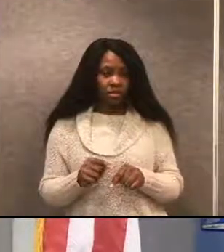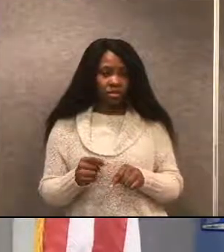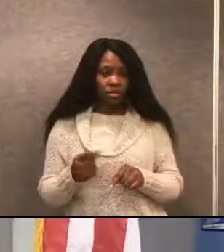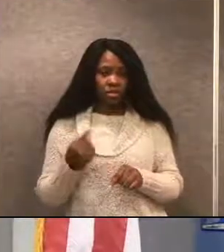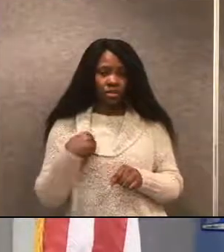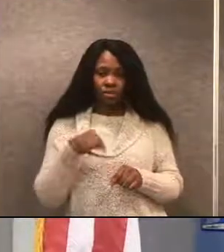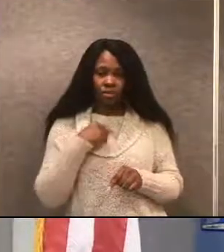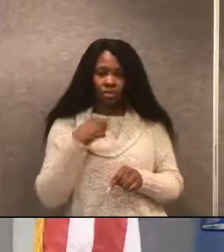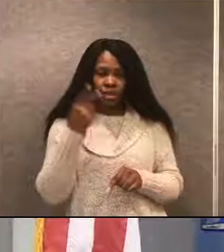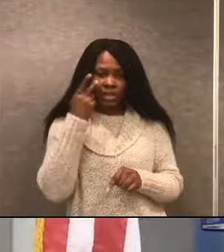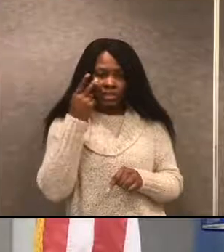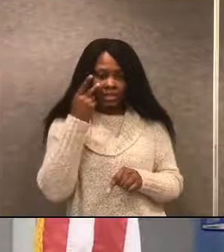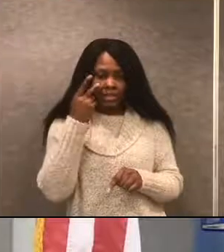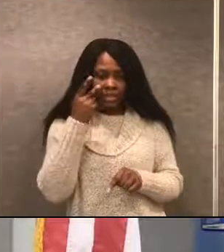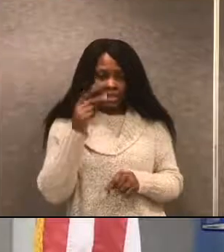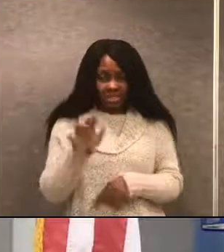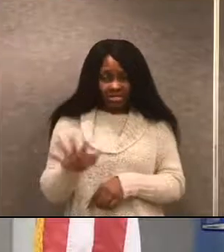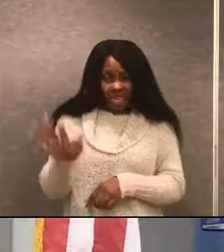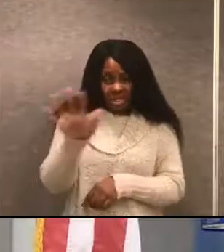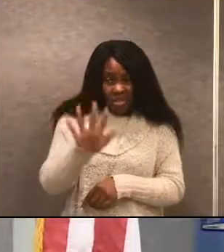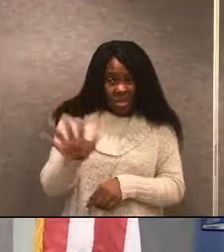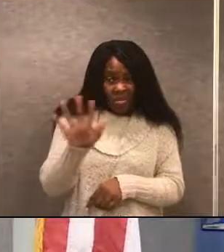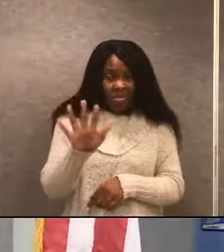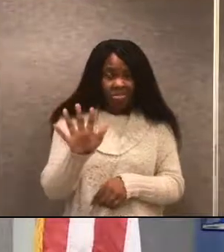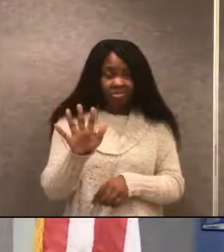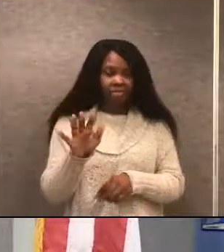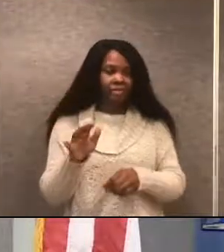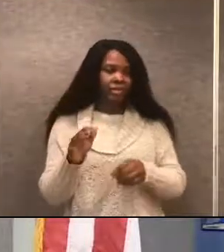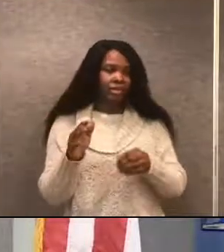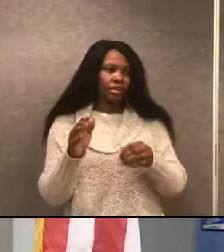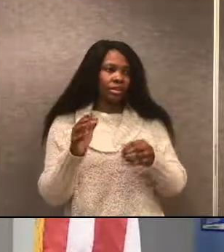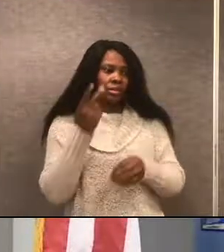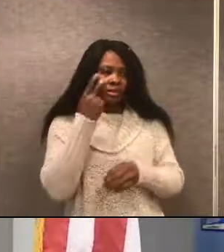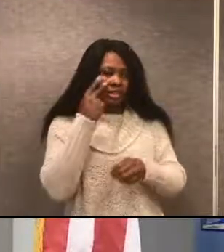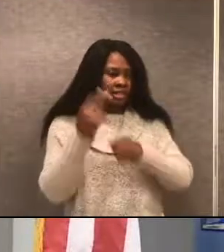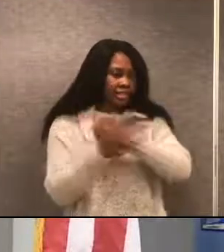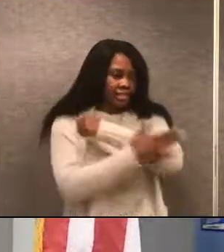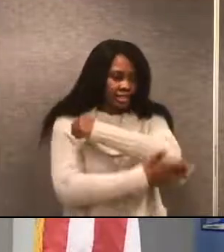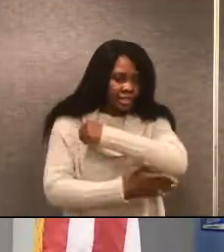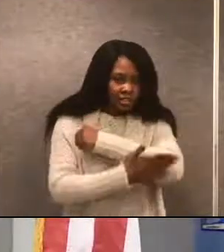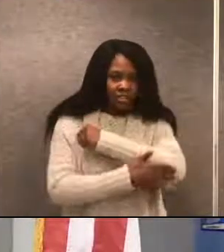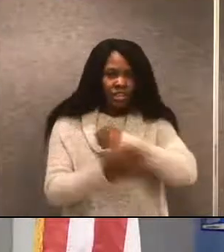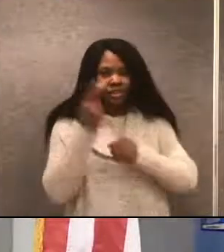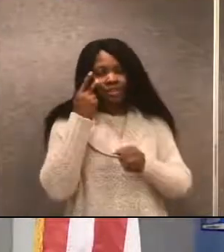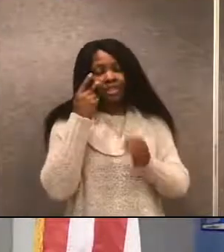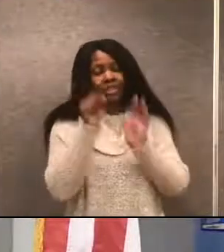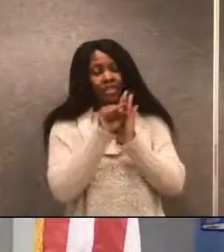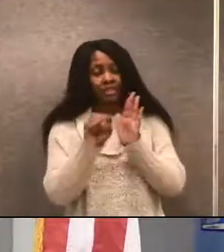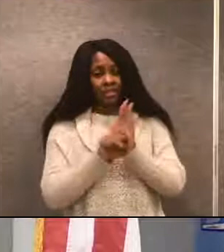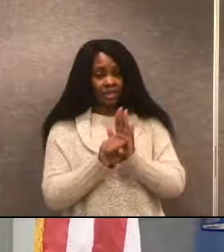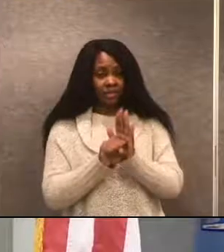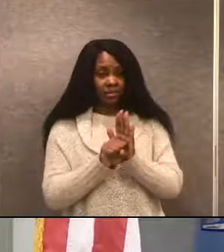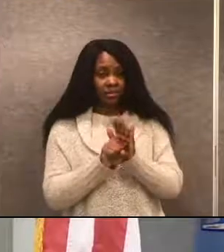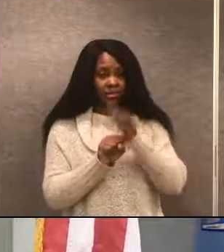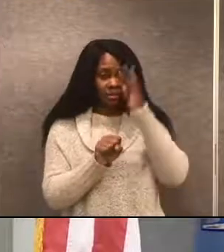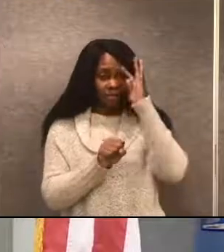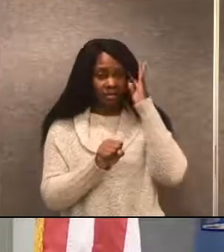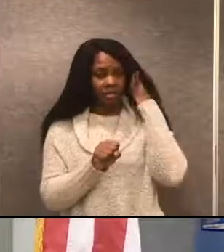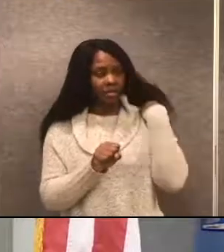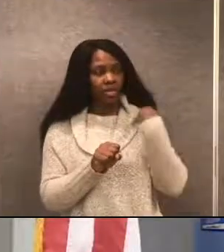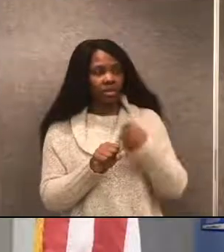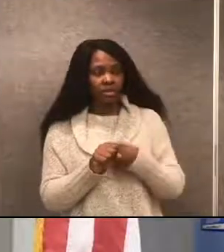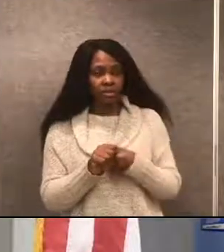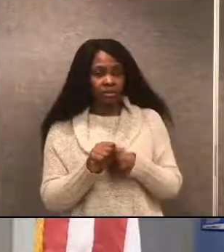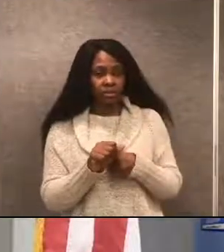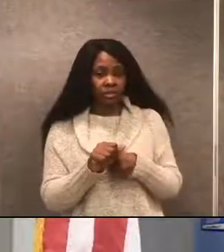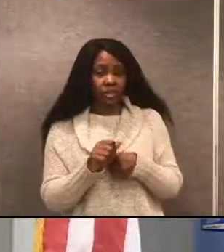we are seeing it. We're seeing it locally, we're seeing it across the country, we're seeing it across the state. And so, again, it's not something that